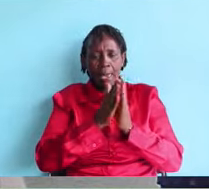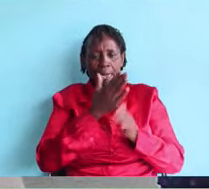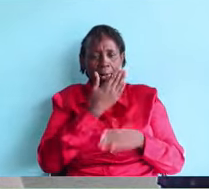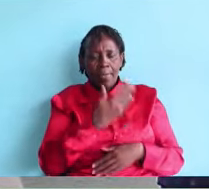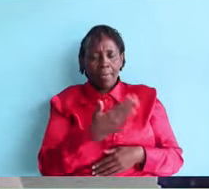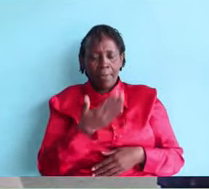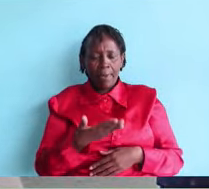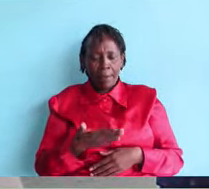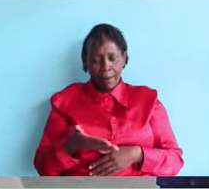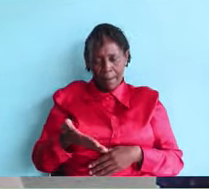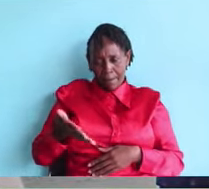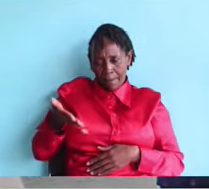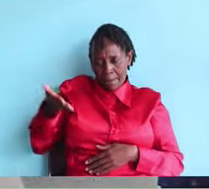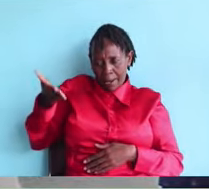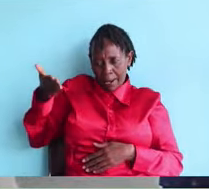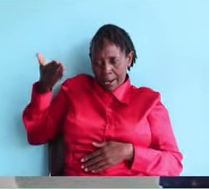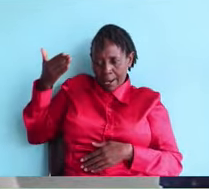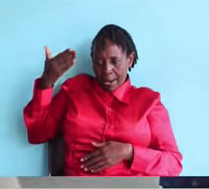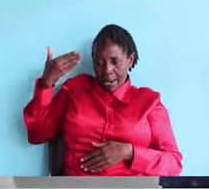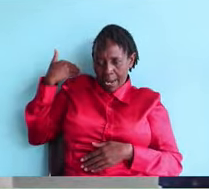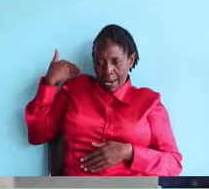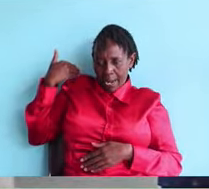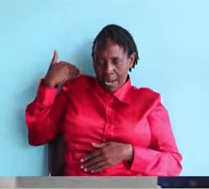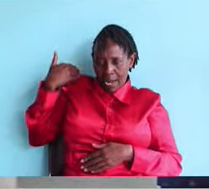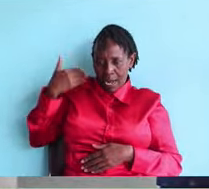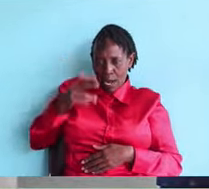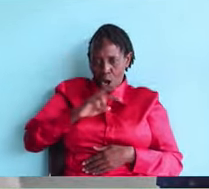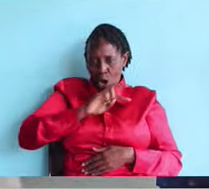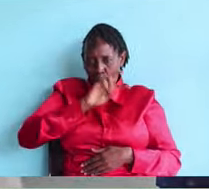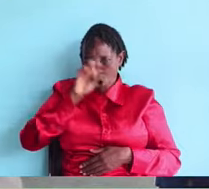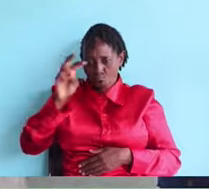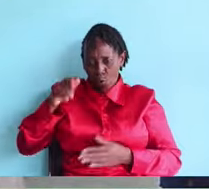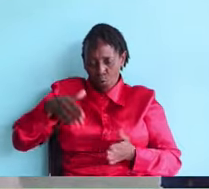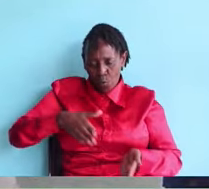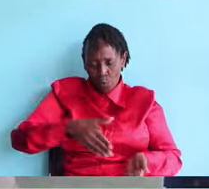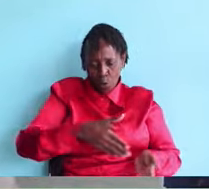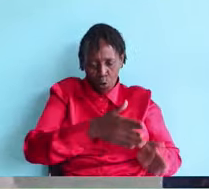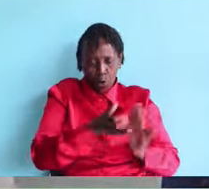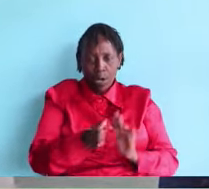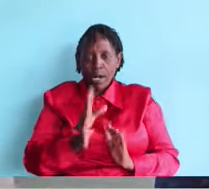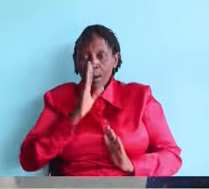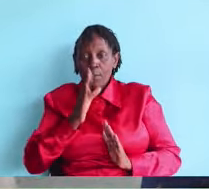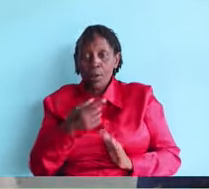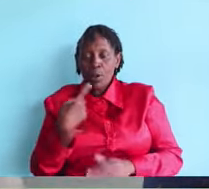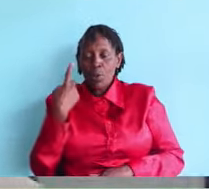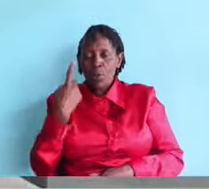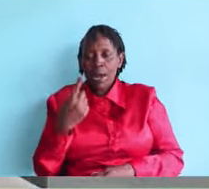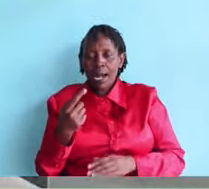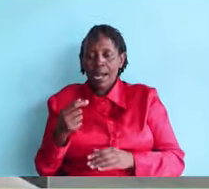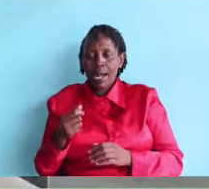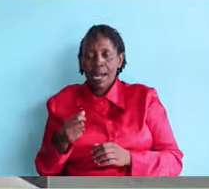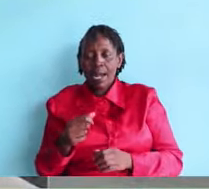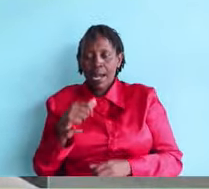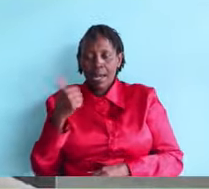leave behind us, that we can look for opportunities to be one with others, to reach out to